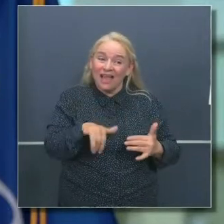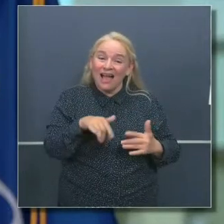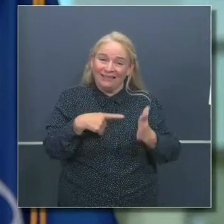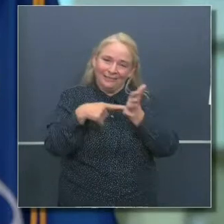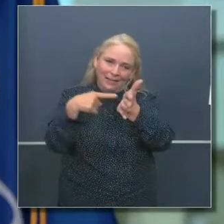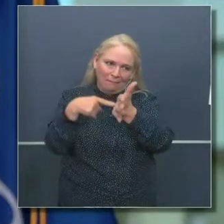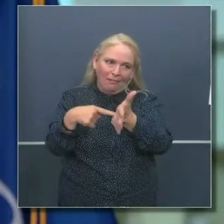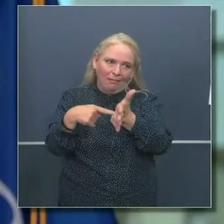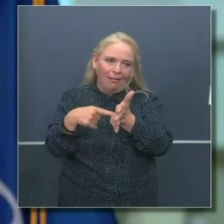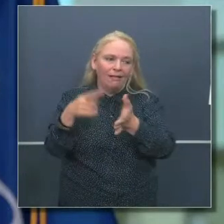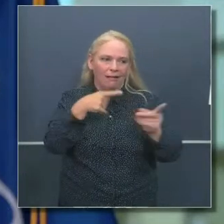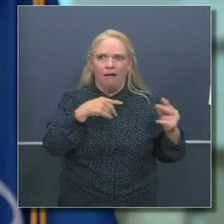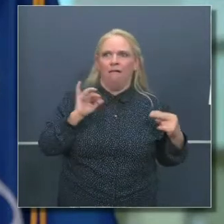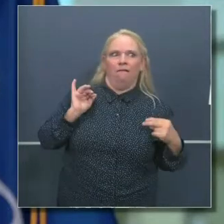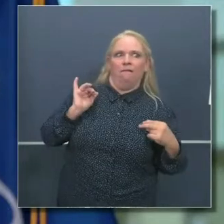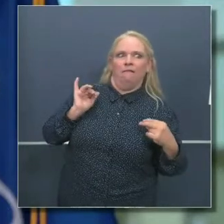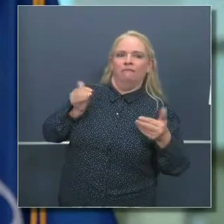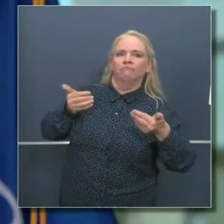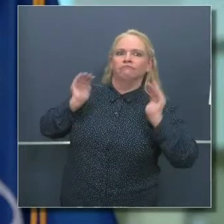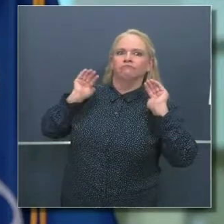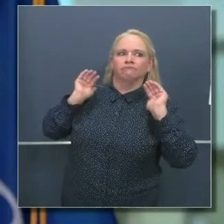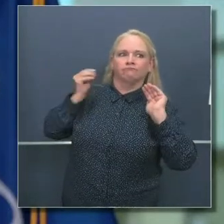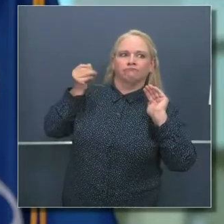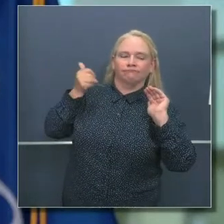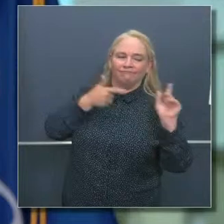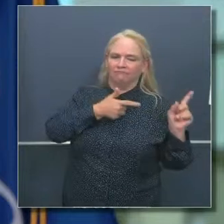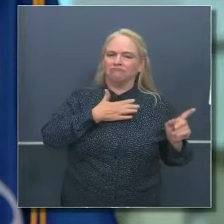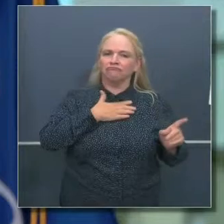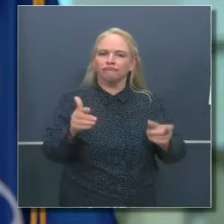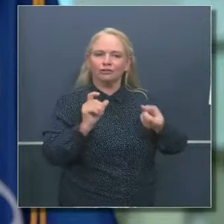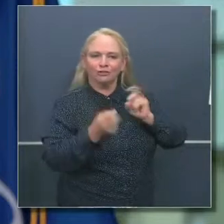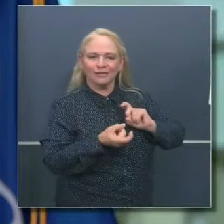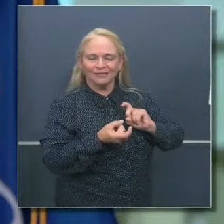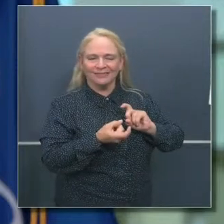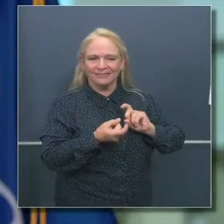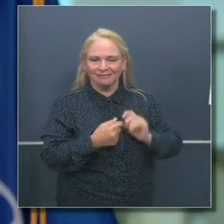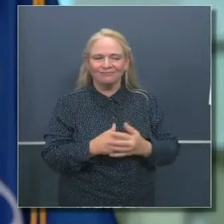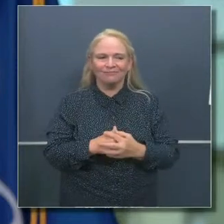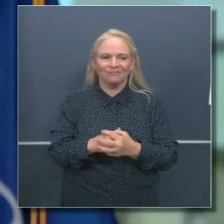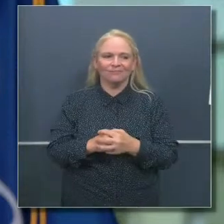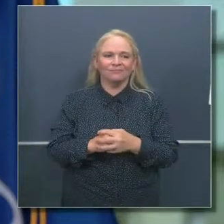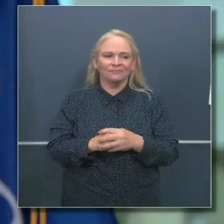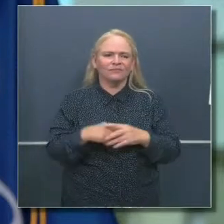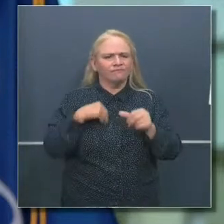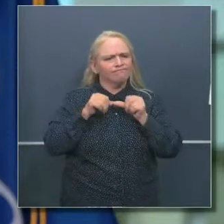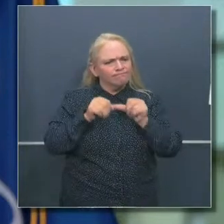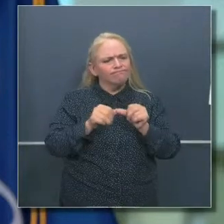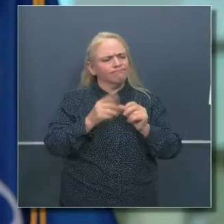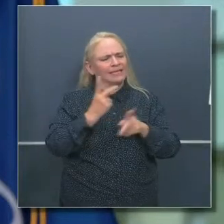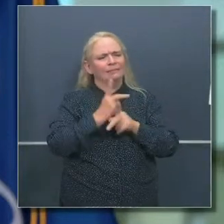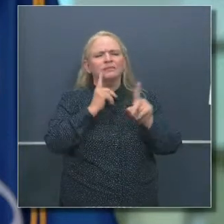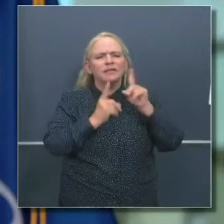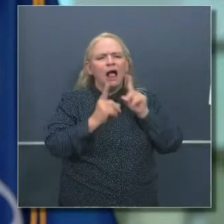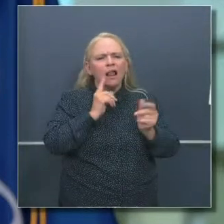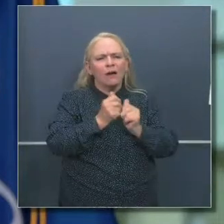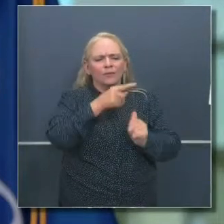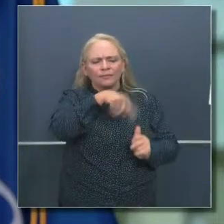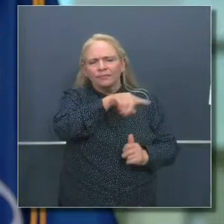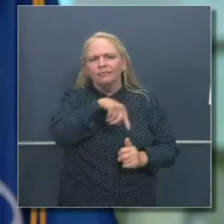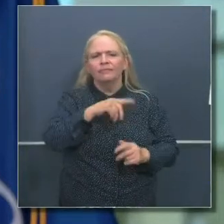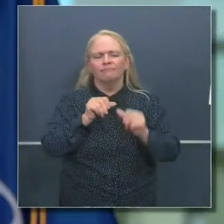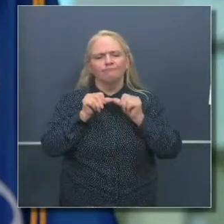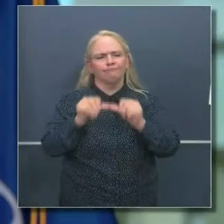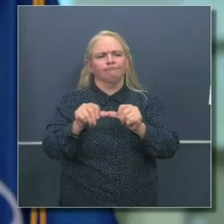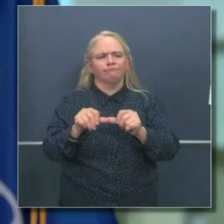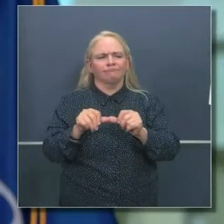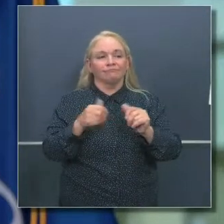we're turning the page. In other respects, we may not be, and so we'll continue to engage them. But I just want to thank the leadership down there,